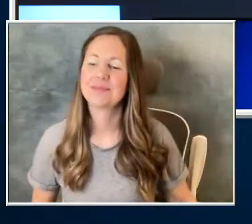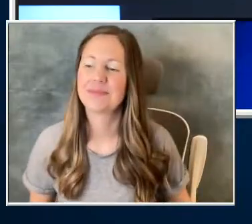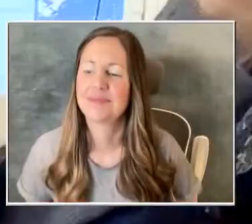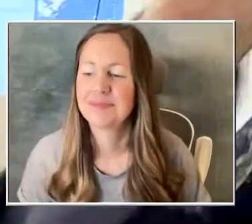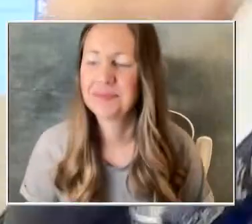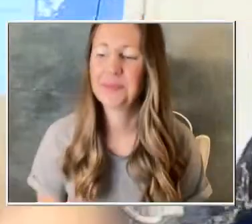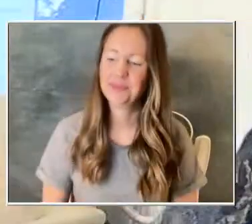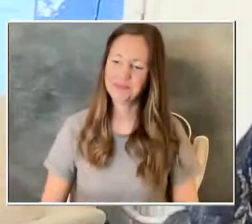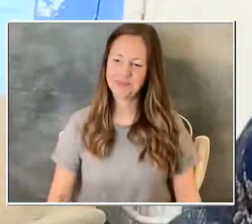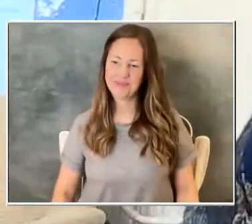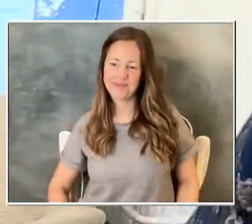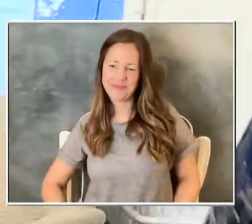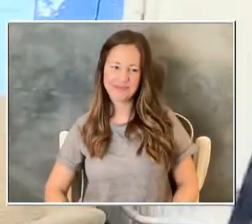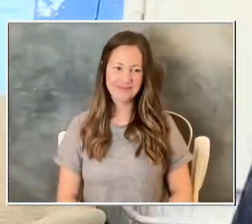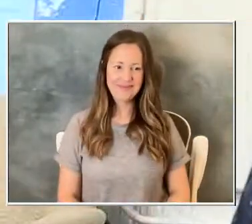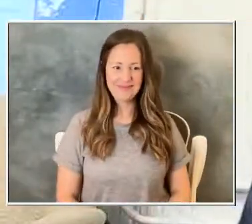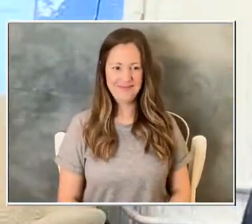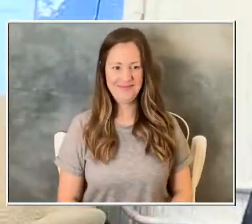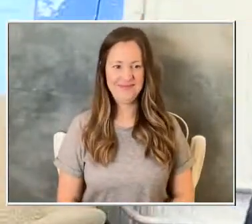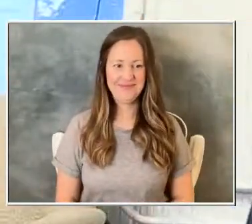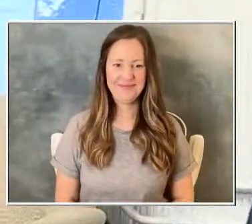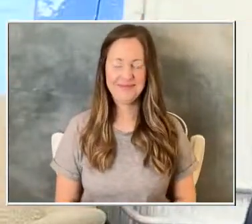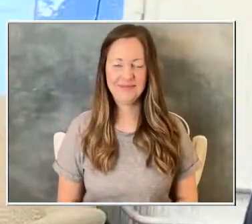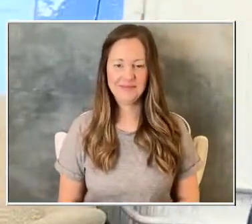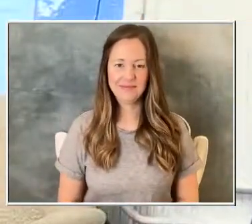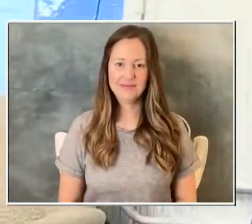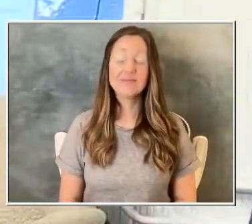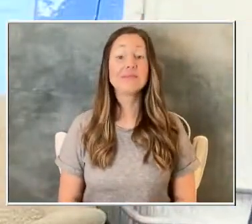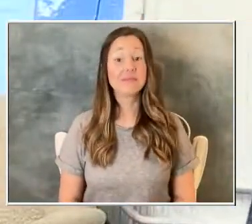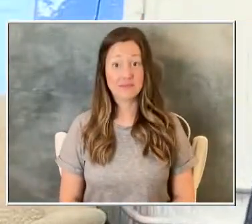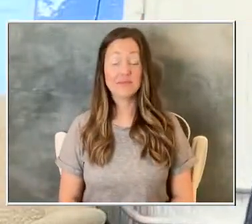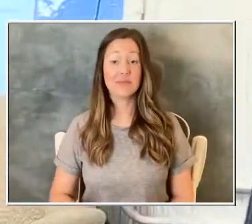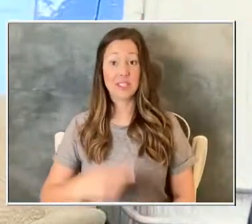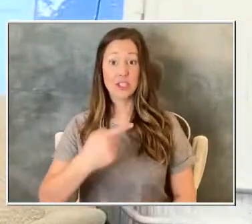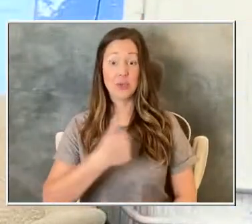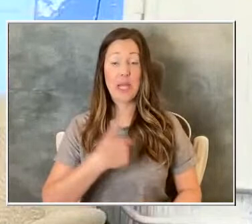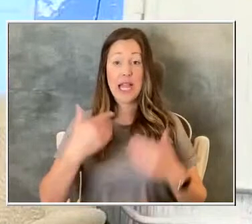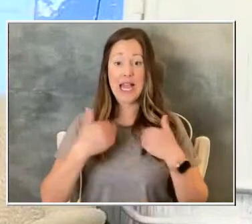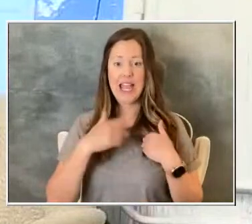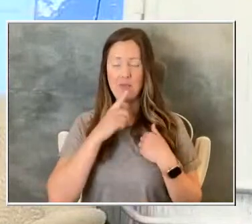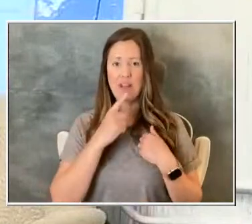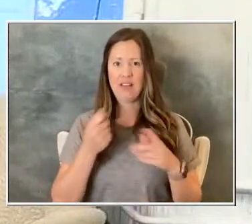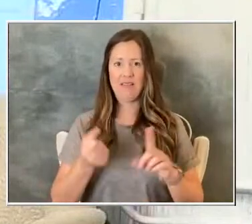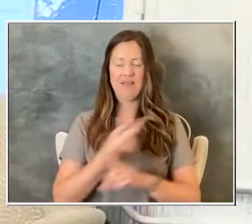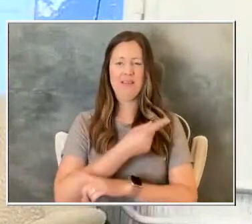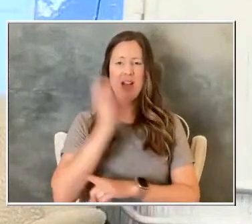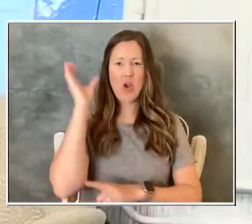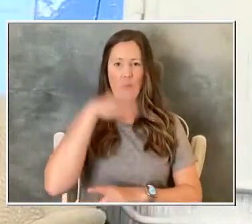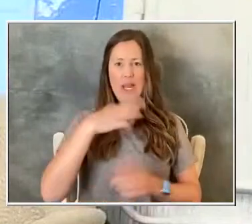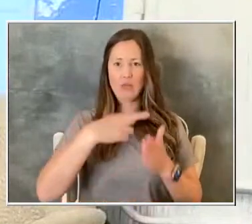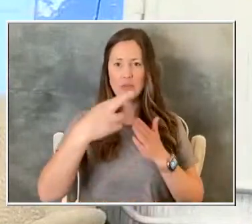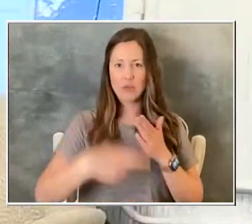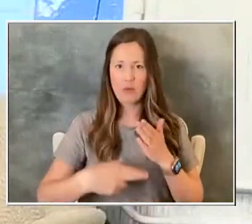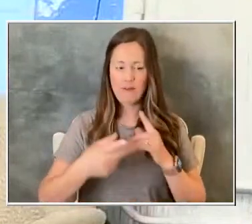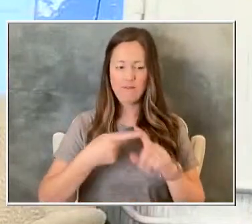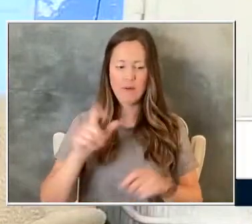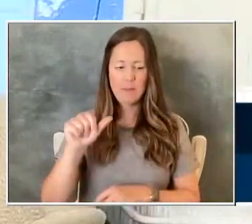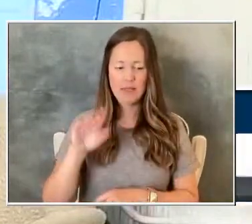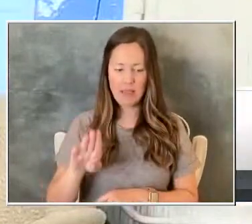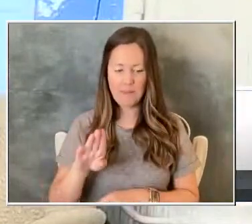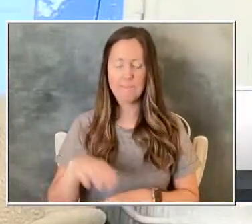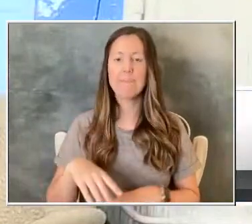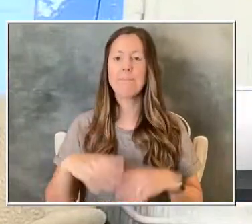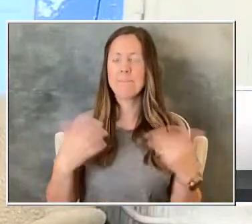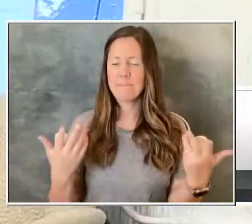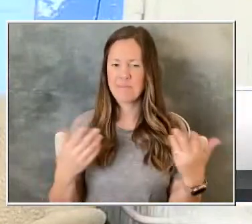Well, I think that one thing that prompted it is that I had an unusual lab result on a biopsy that pointed to some